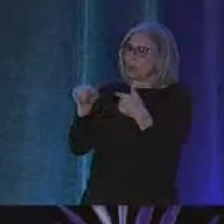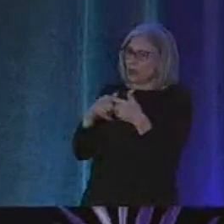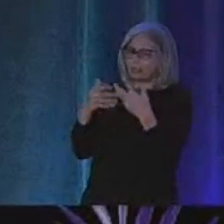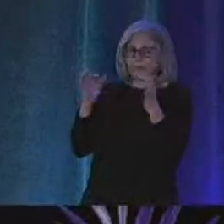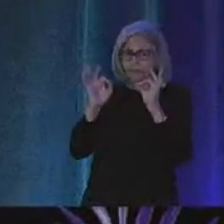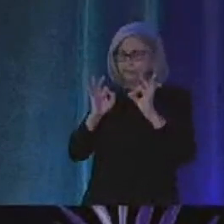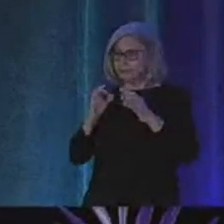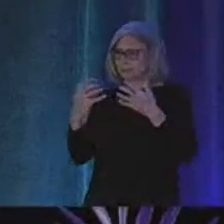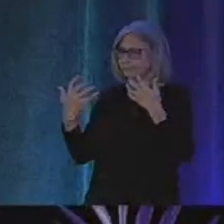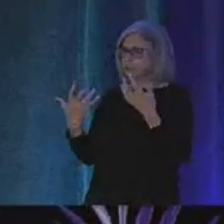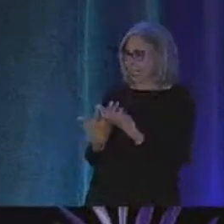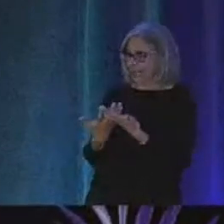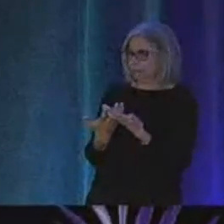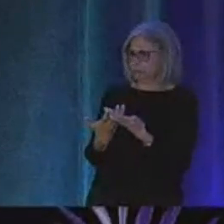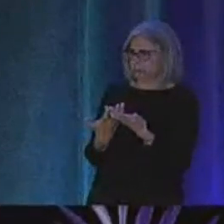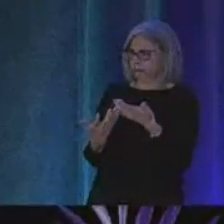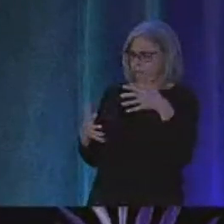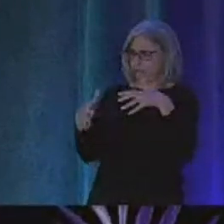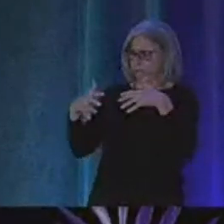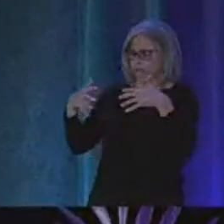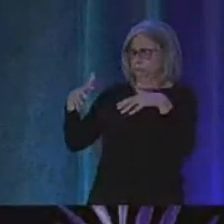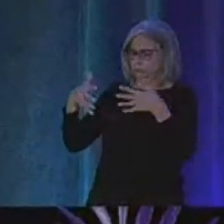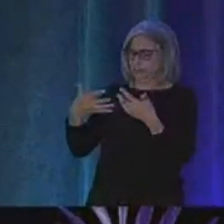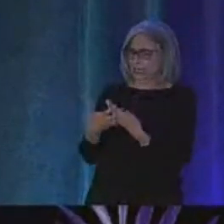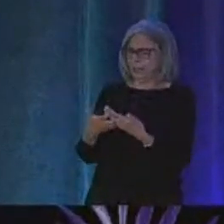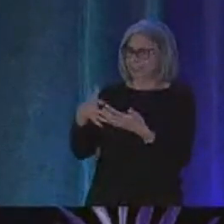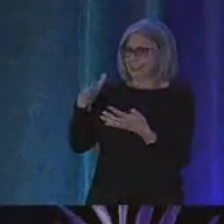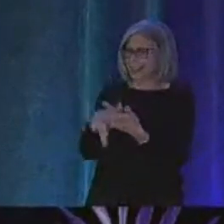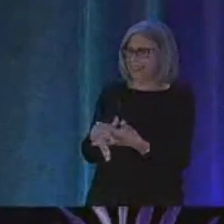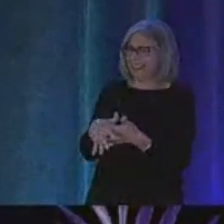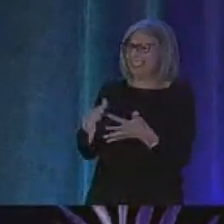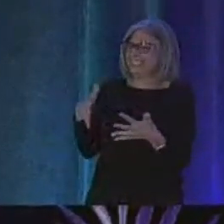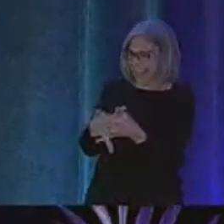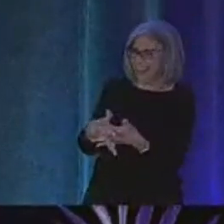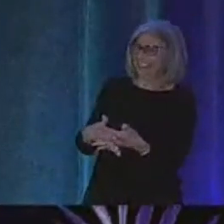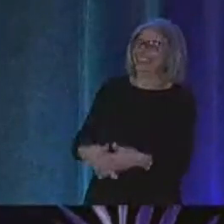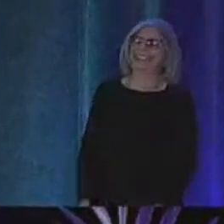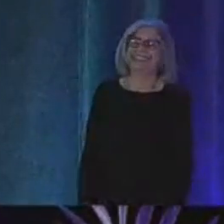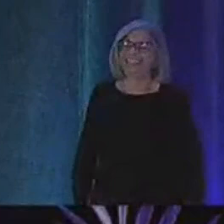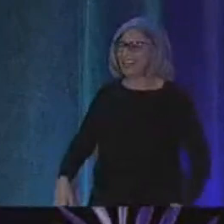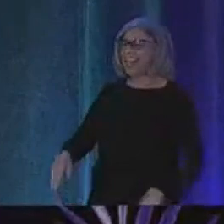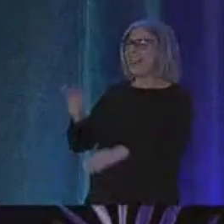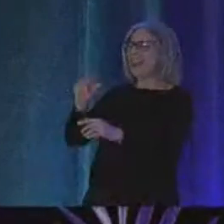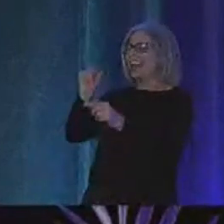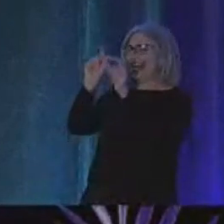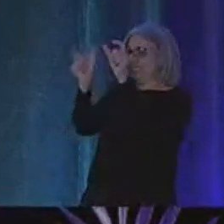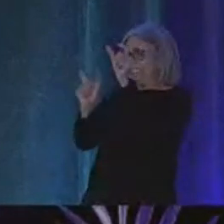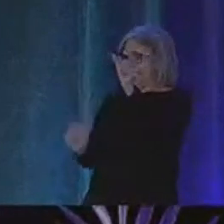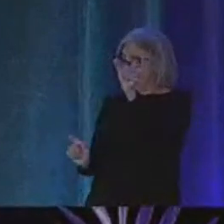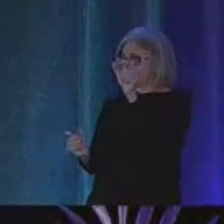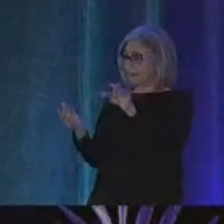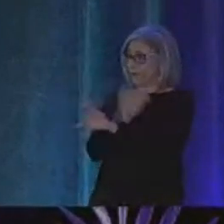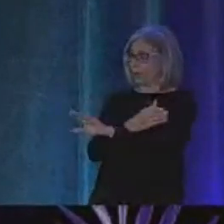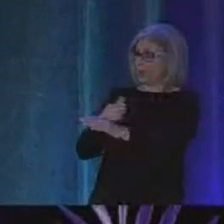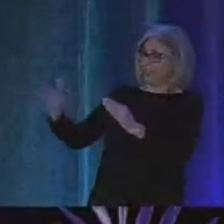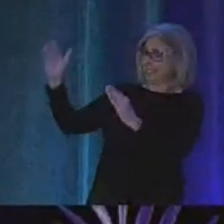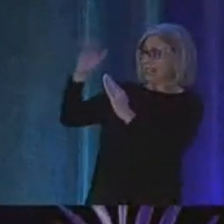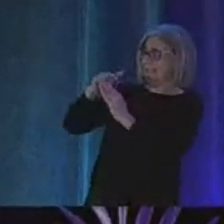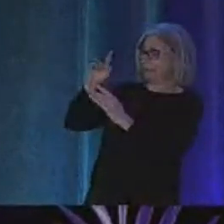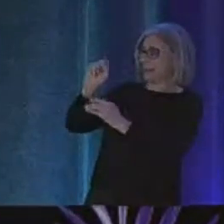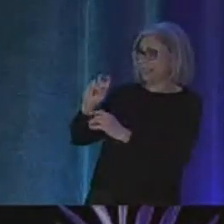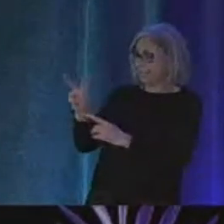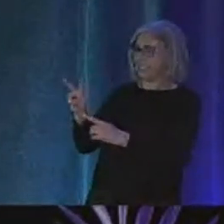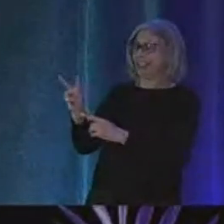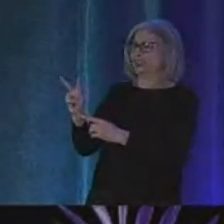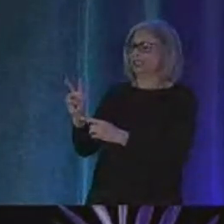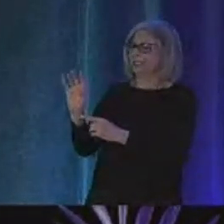So here is a tab navigator where before we saw the stack. So the tab navigator is actually